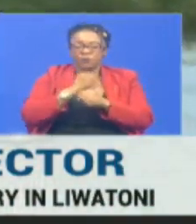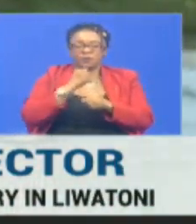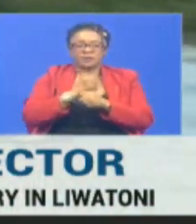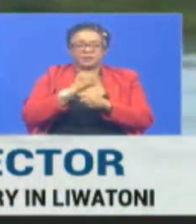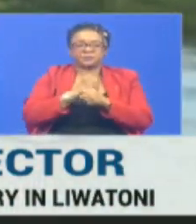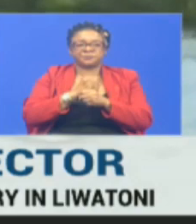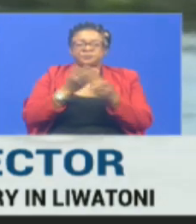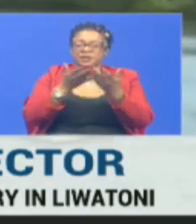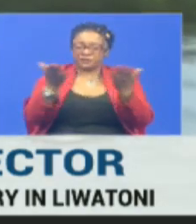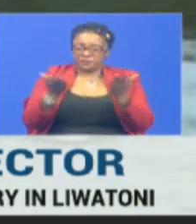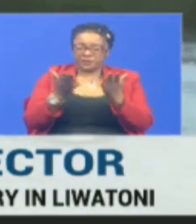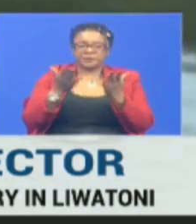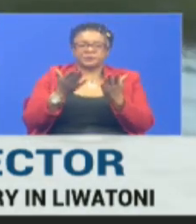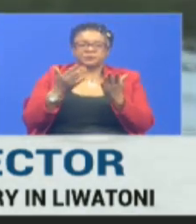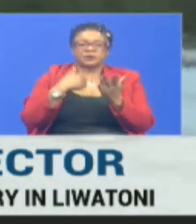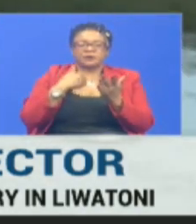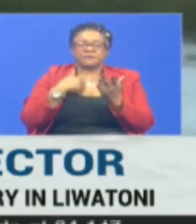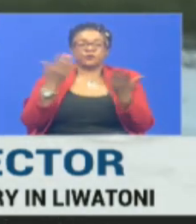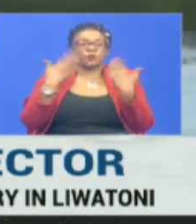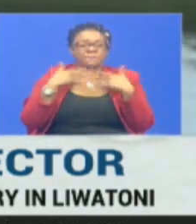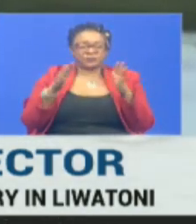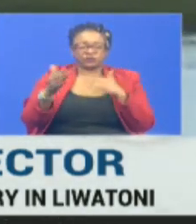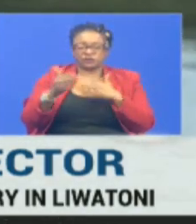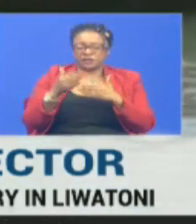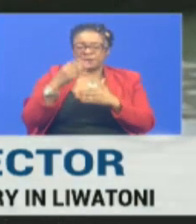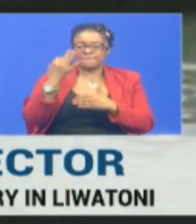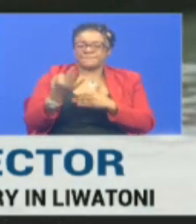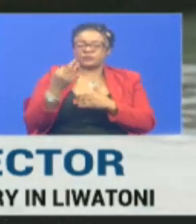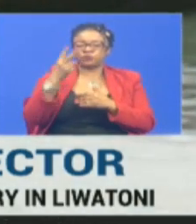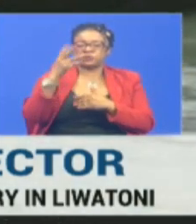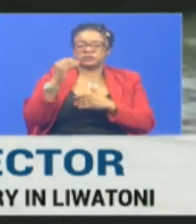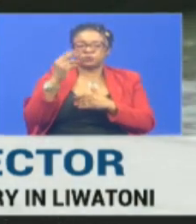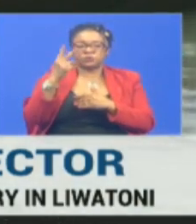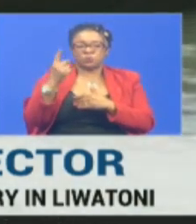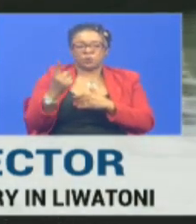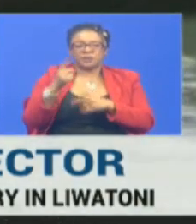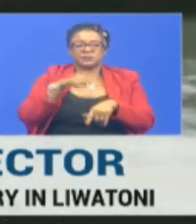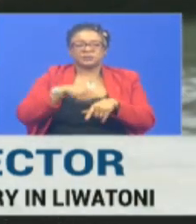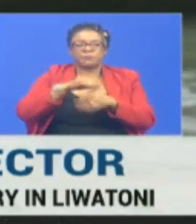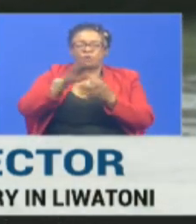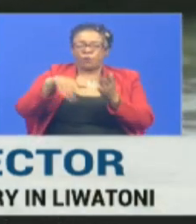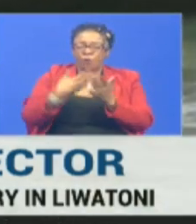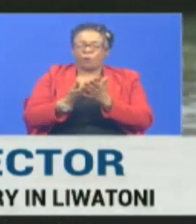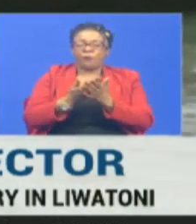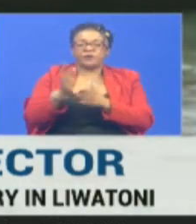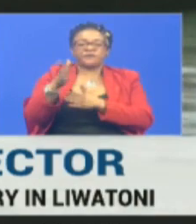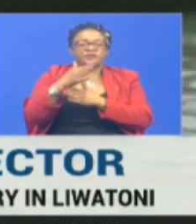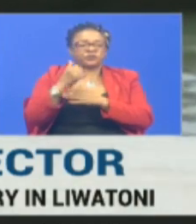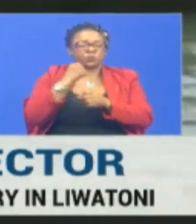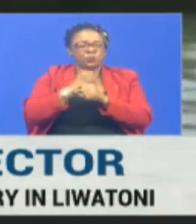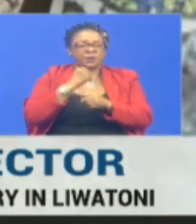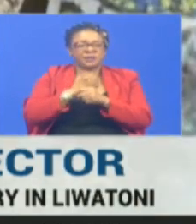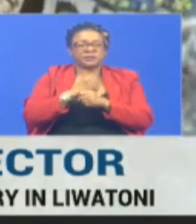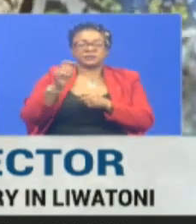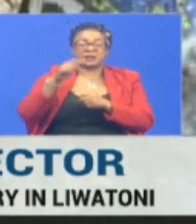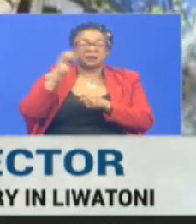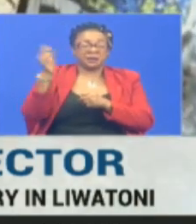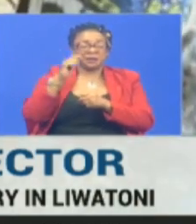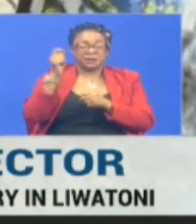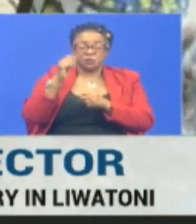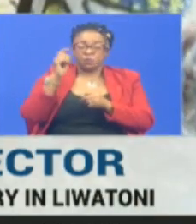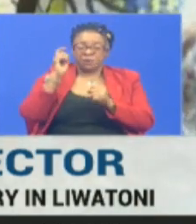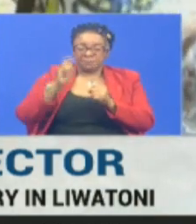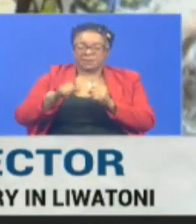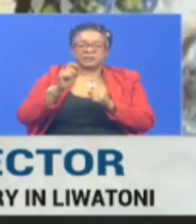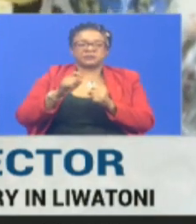port are earmarked for completion by March 2021 when all fishing vessels operating in the Kenyan waters will be required to land